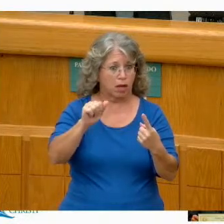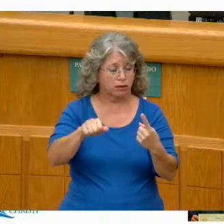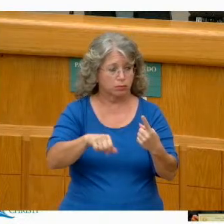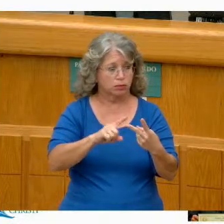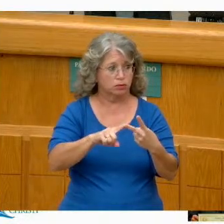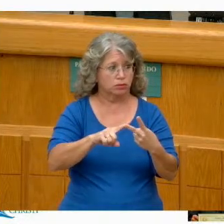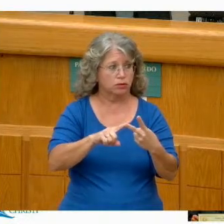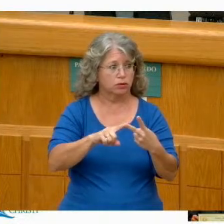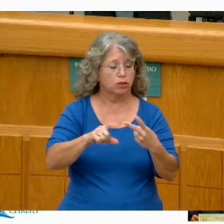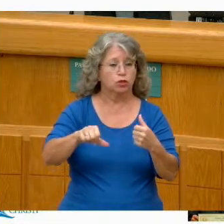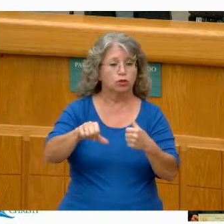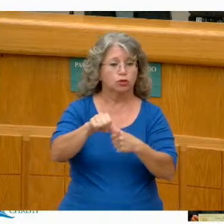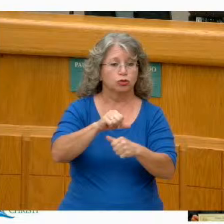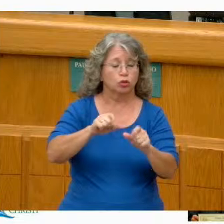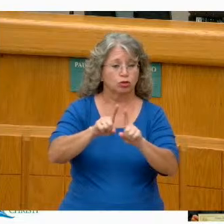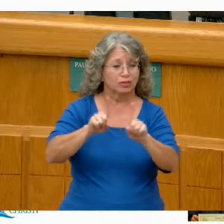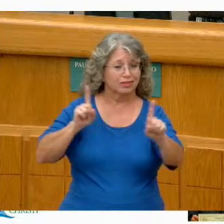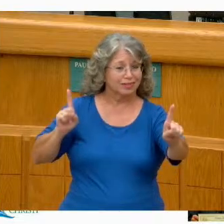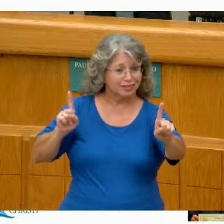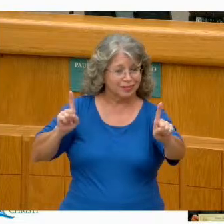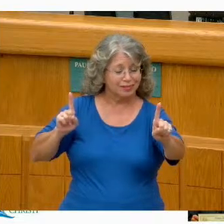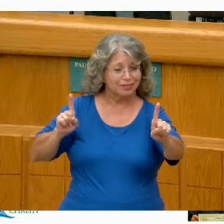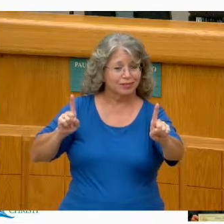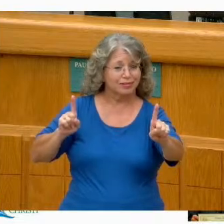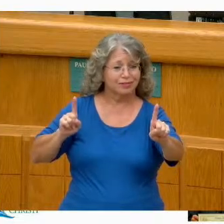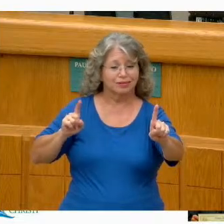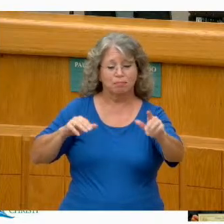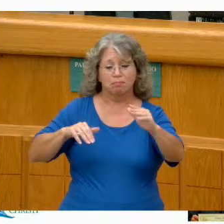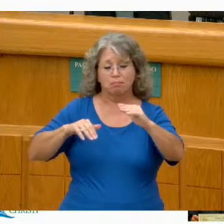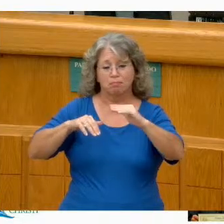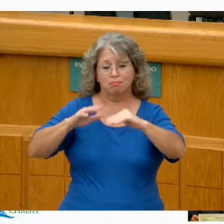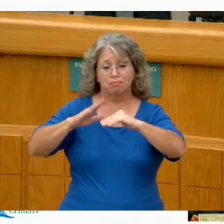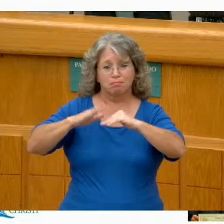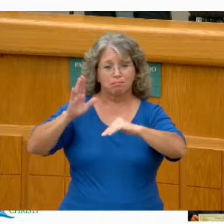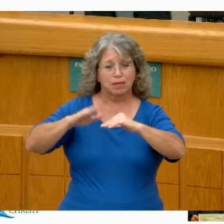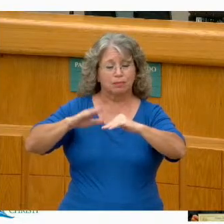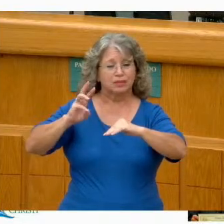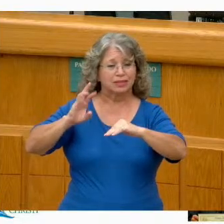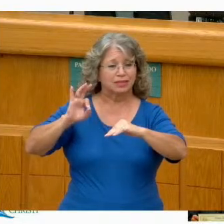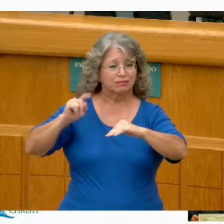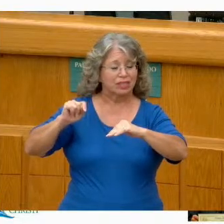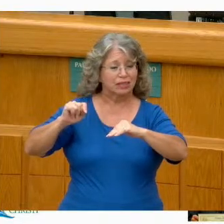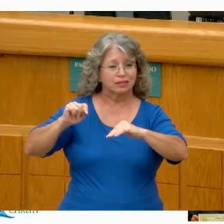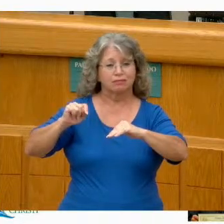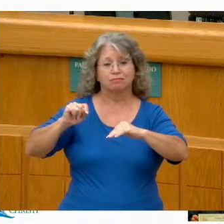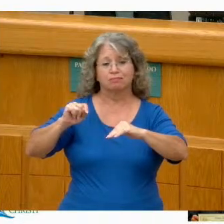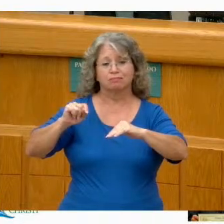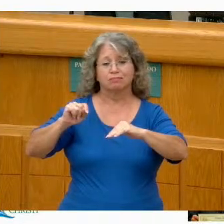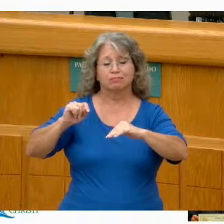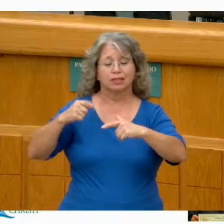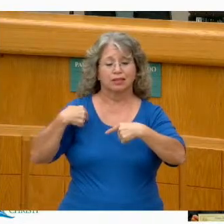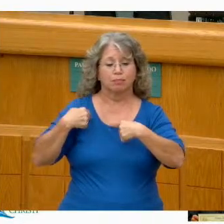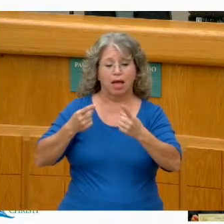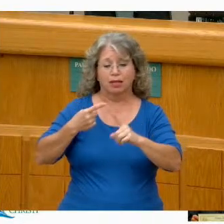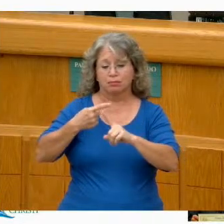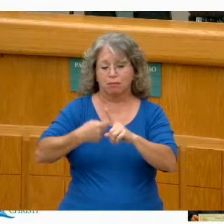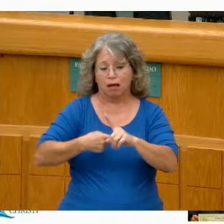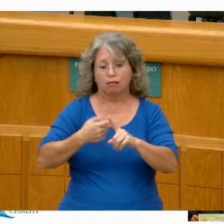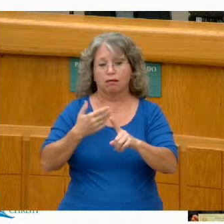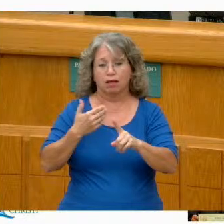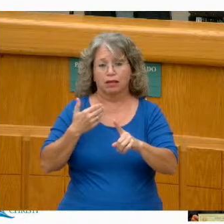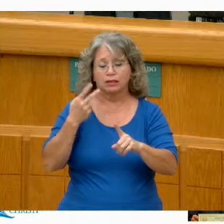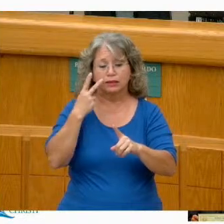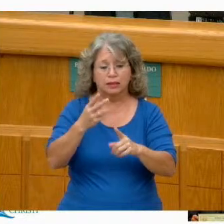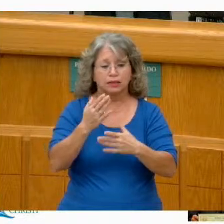distance, at least 6 feet. But in the past month, there have been scientific papers that have been